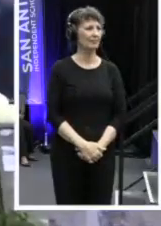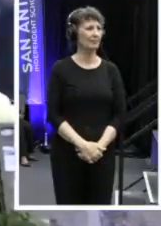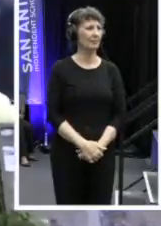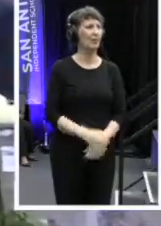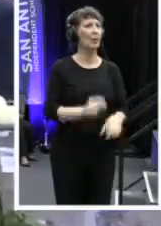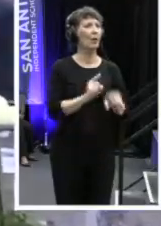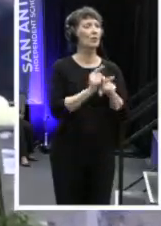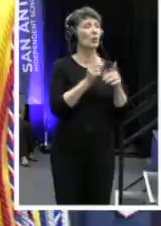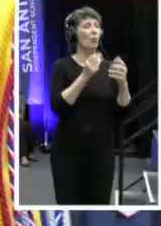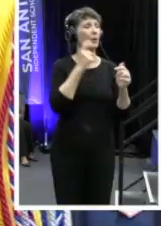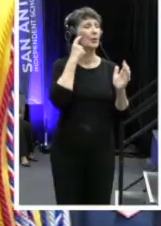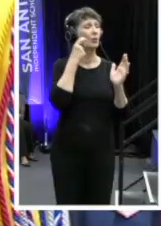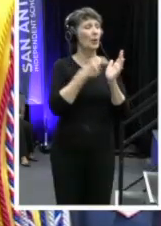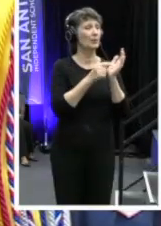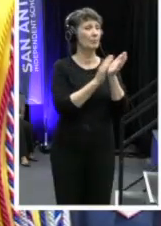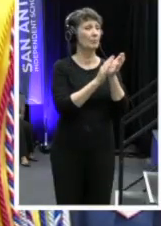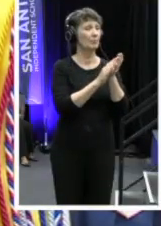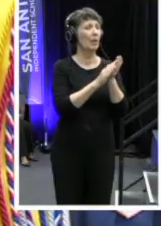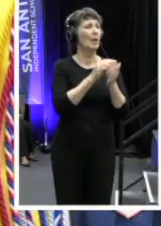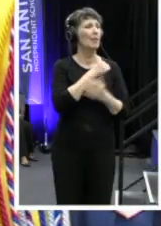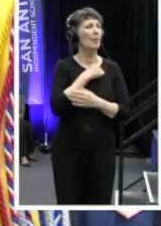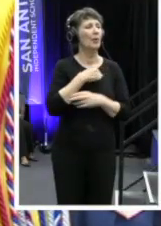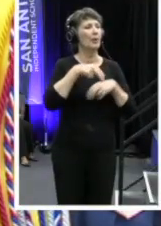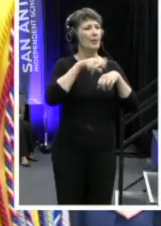We also want to recognize the members of